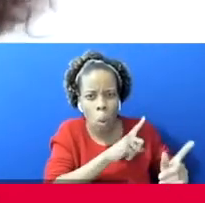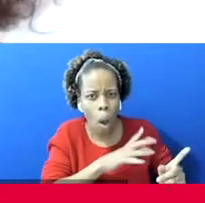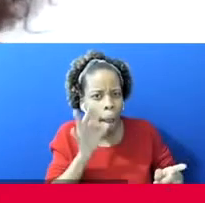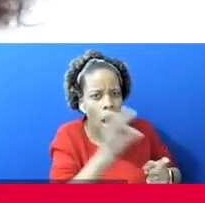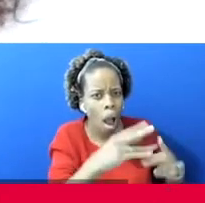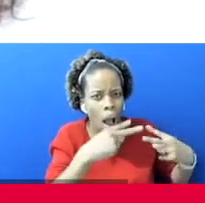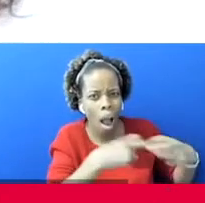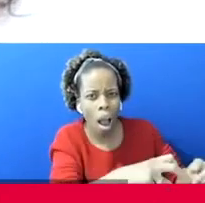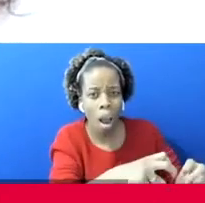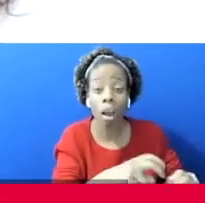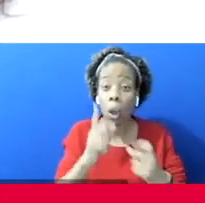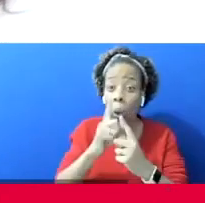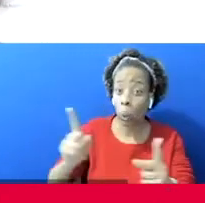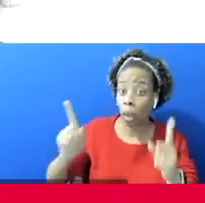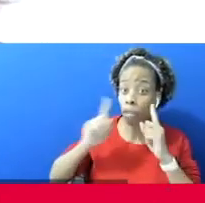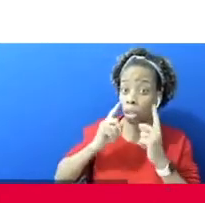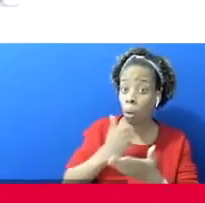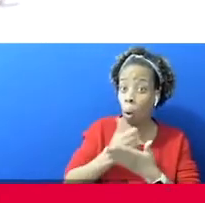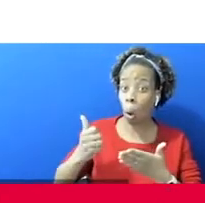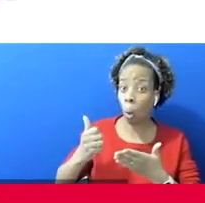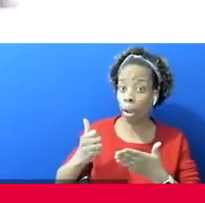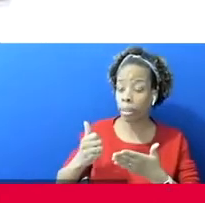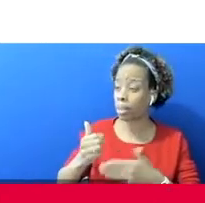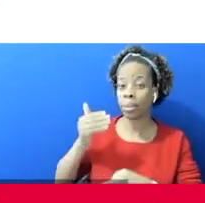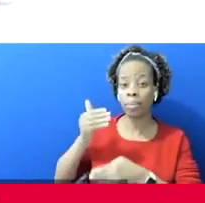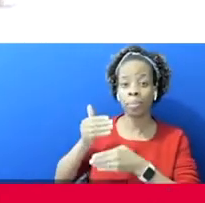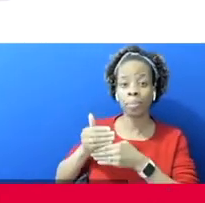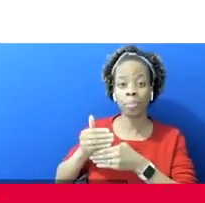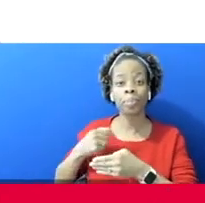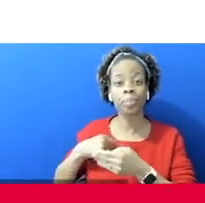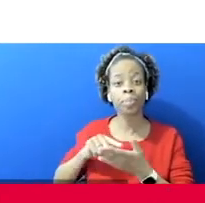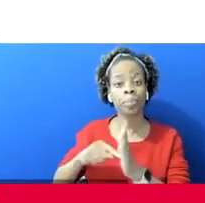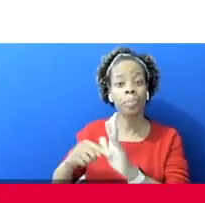doing? they've been pretty quick to either put out a statement or